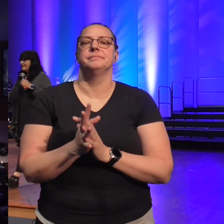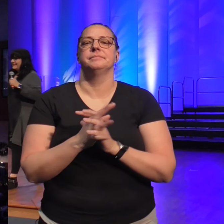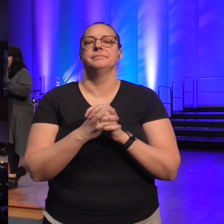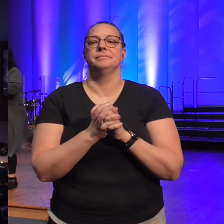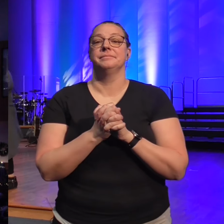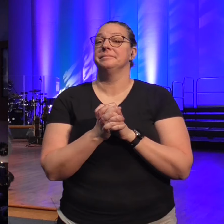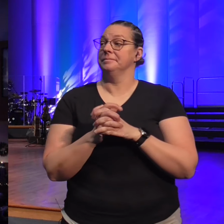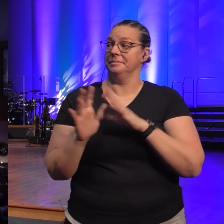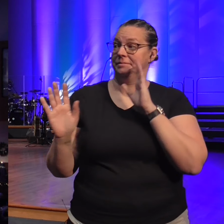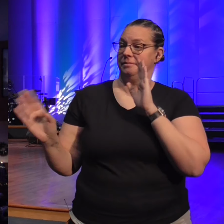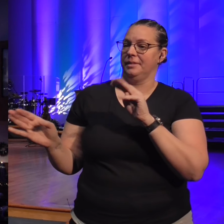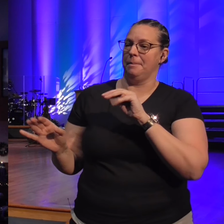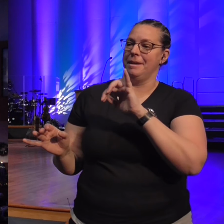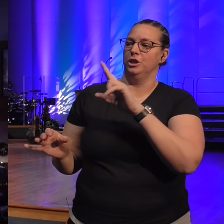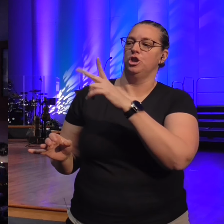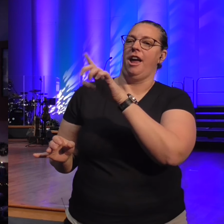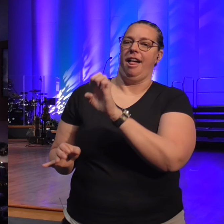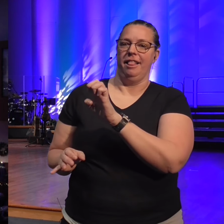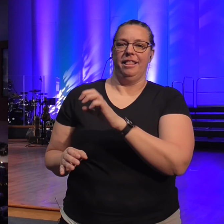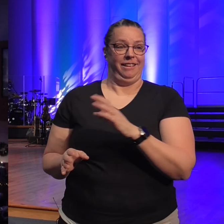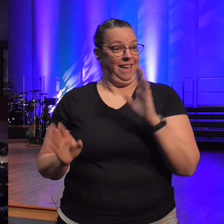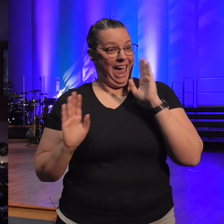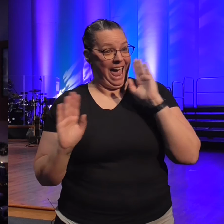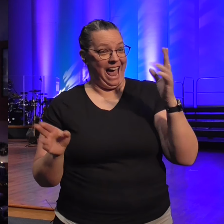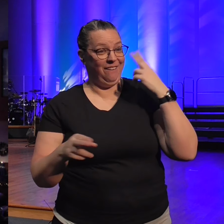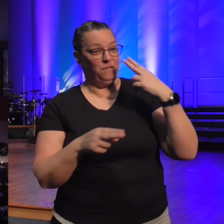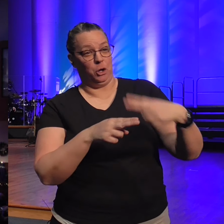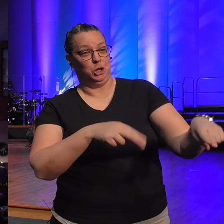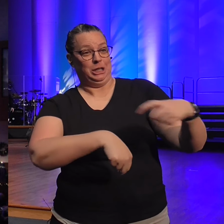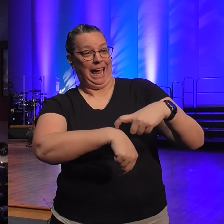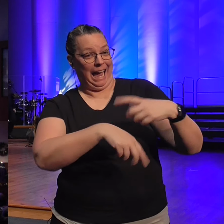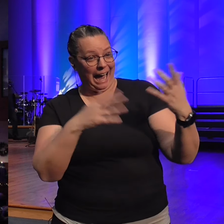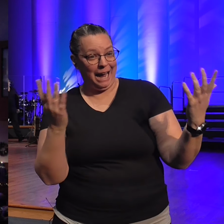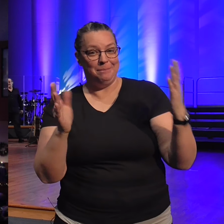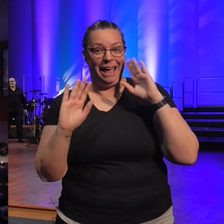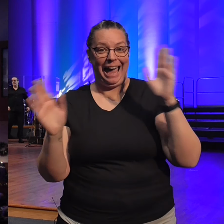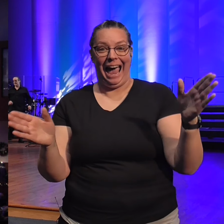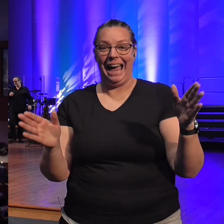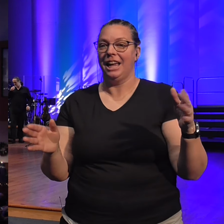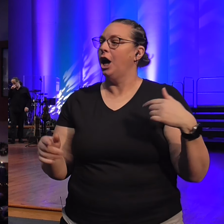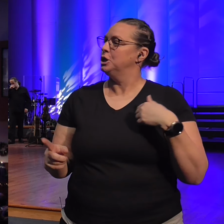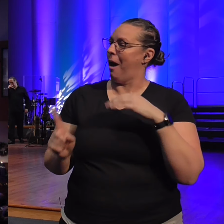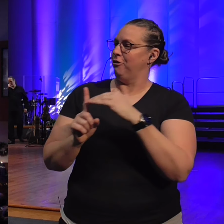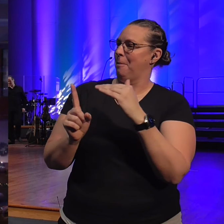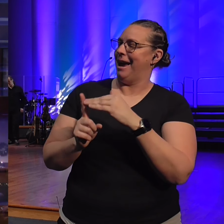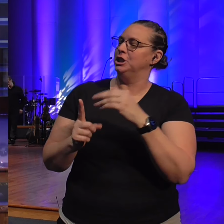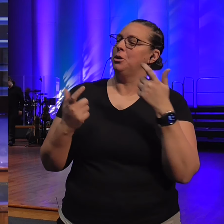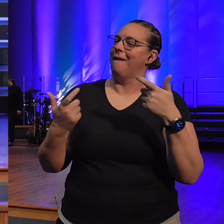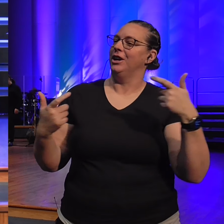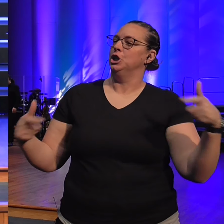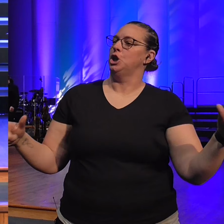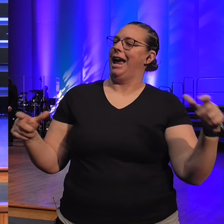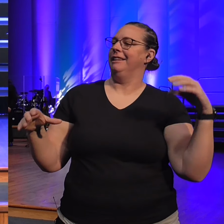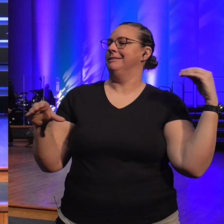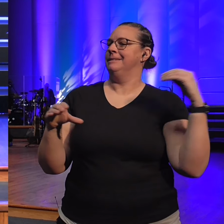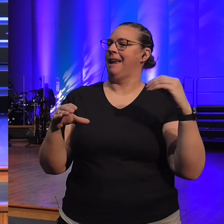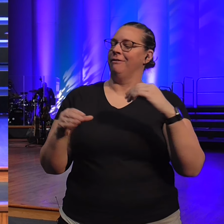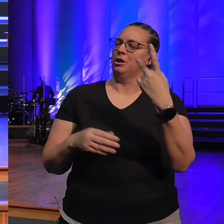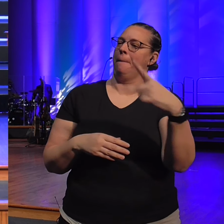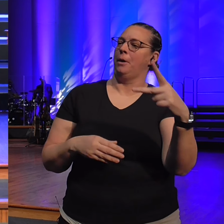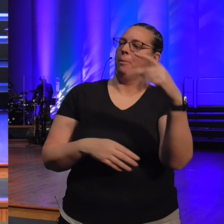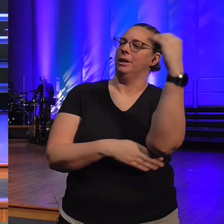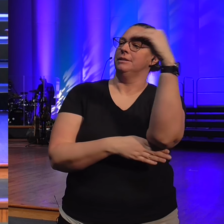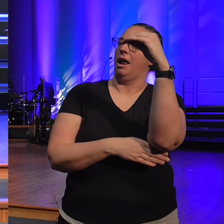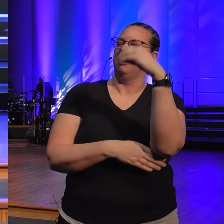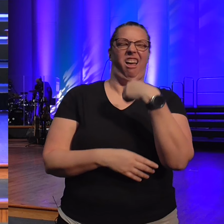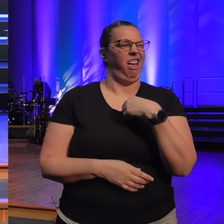Hey, Michelle. Hey, pretty stellar stuff for a short Do I talk. remind you of a giant stuffed purple dinosaur? I thought it was